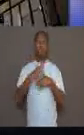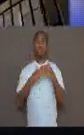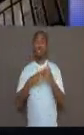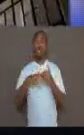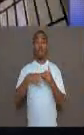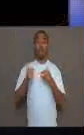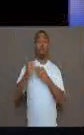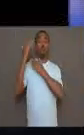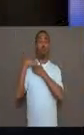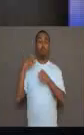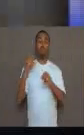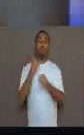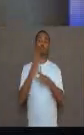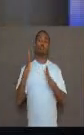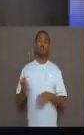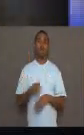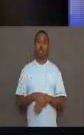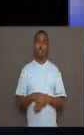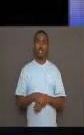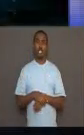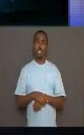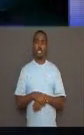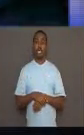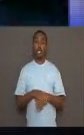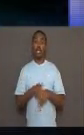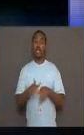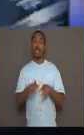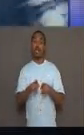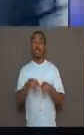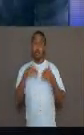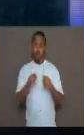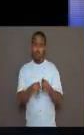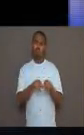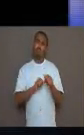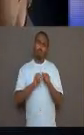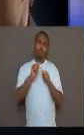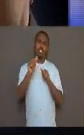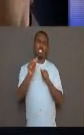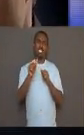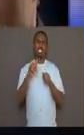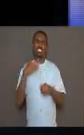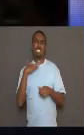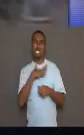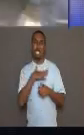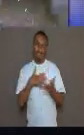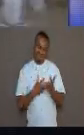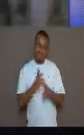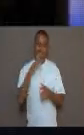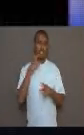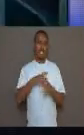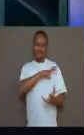Le Chiffre. The marathon game proceeds with dirty tricks